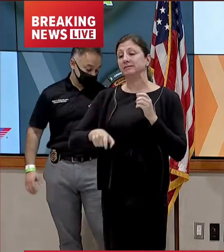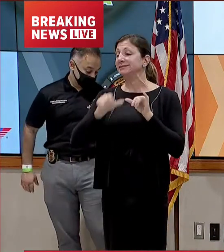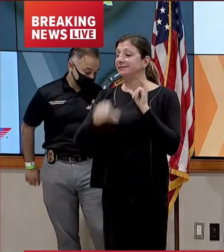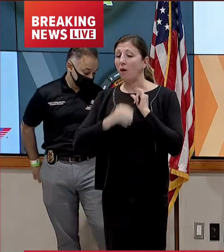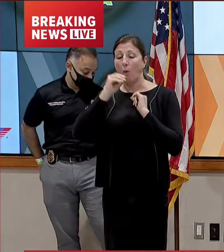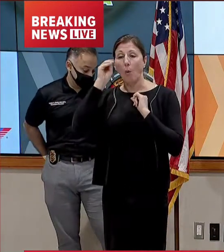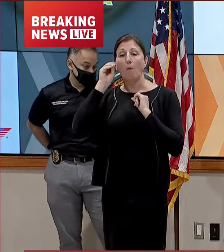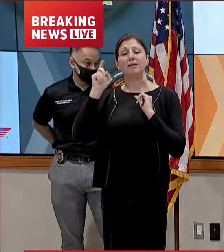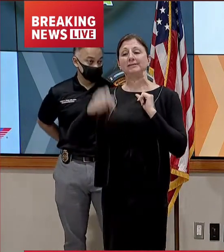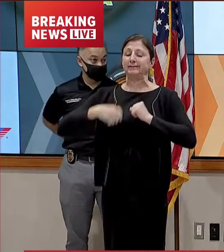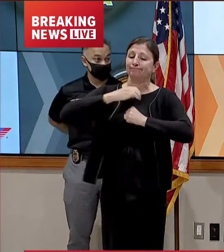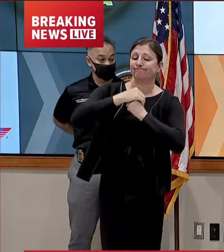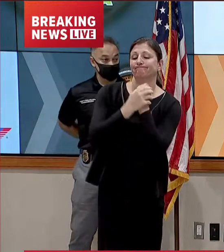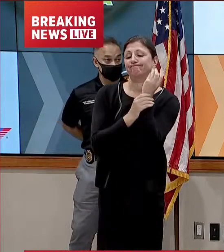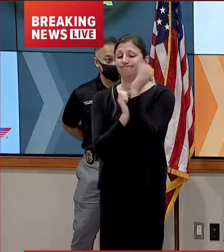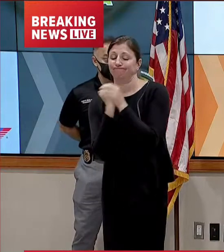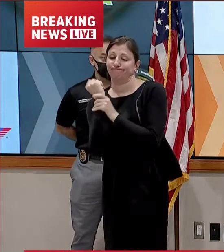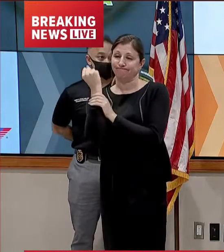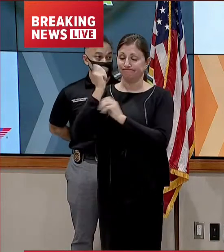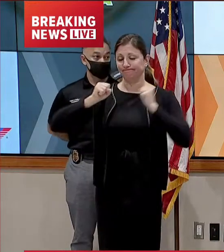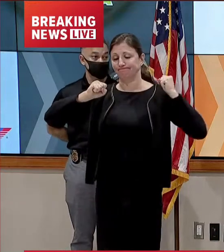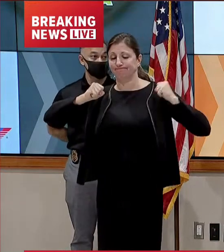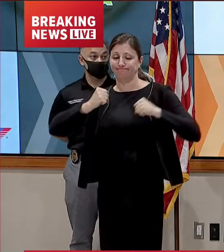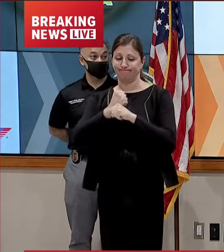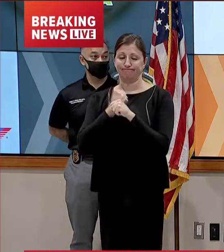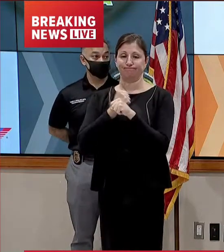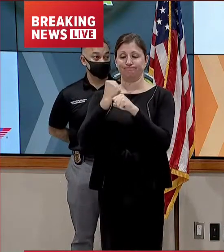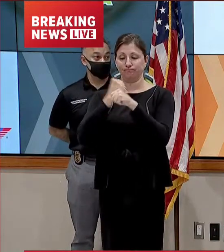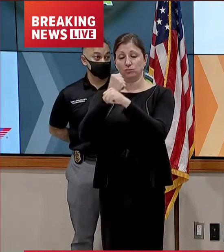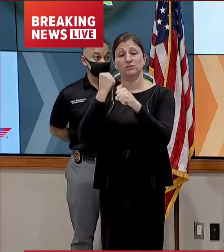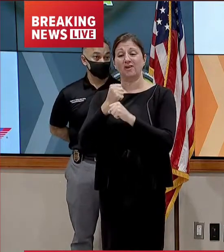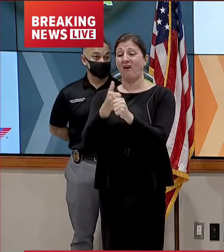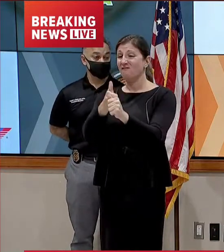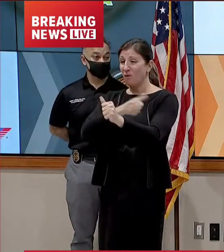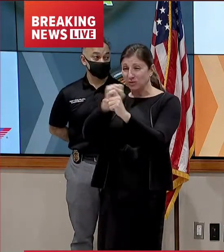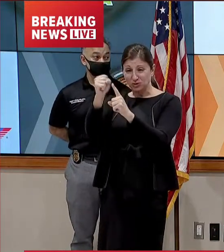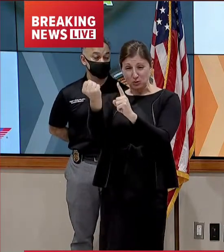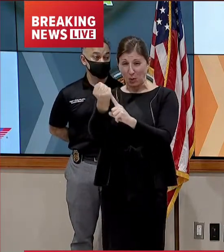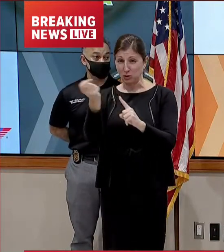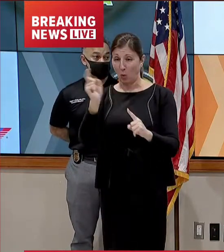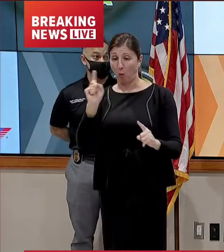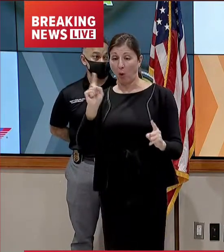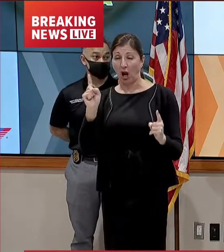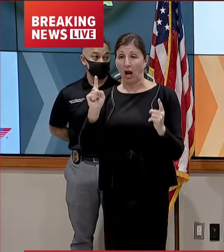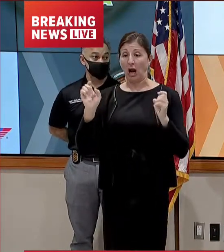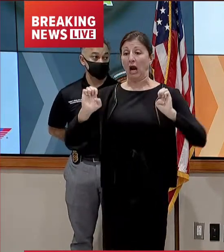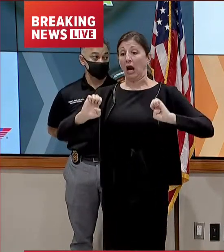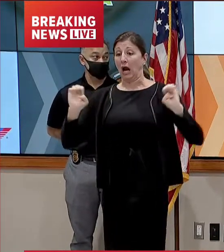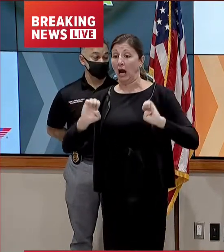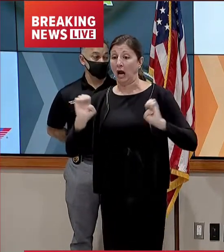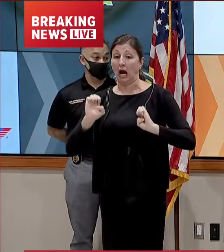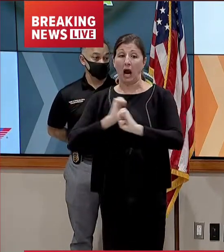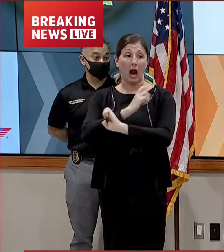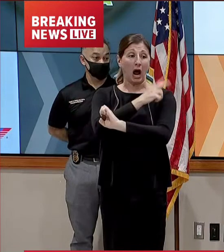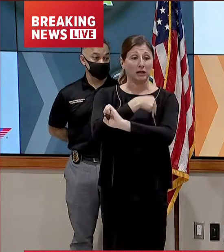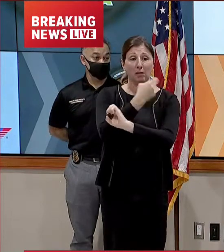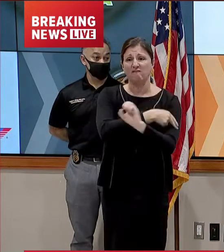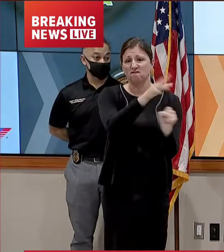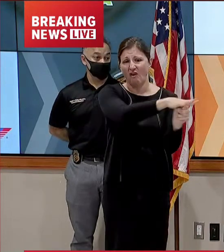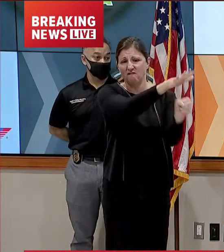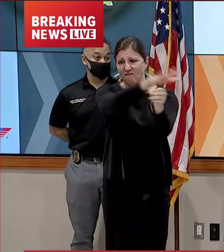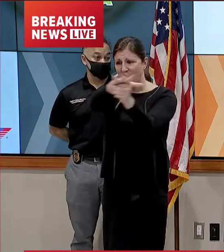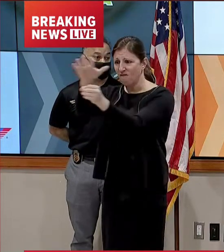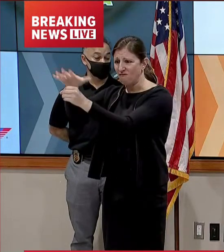need to buckle down. Let's avoid a situation in which our healthcare system is in such dire straits that we're having to send